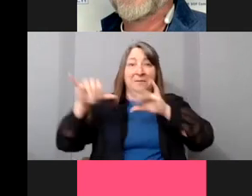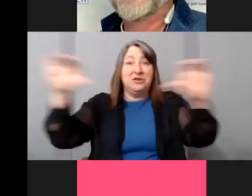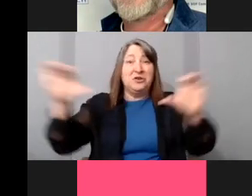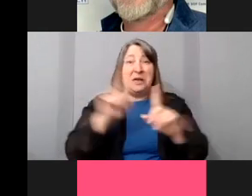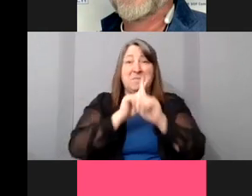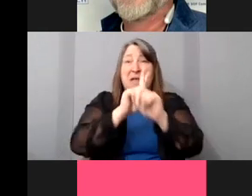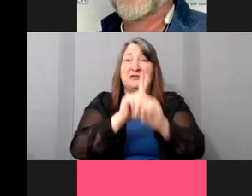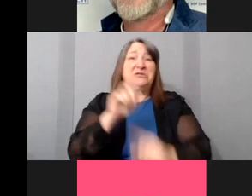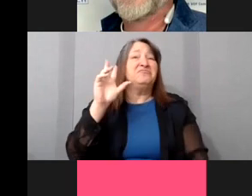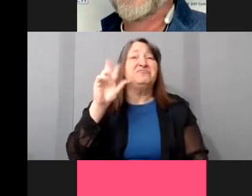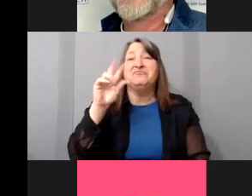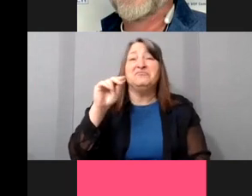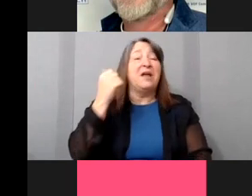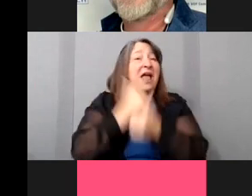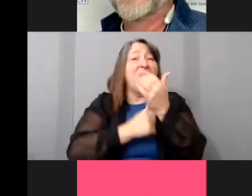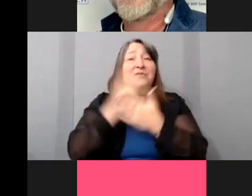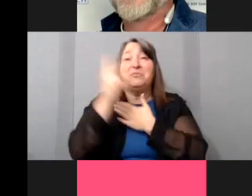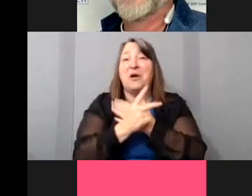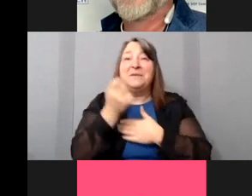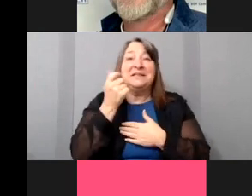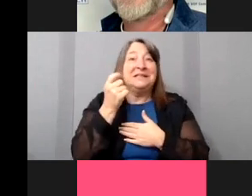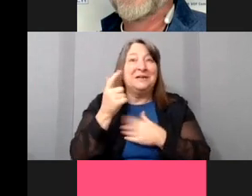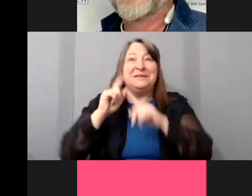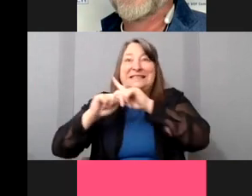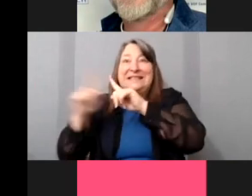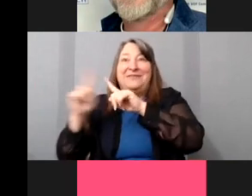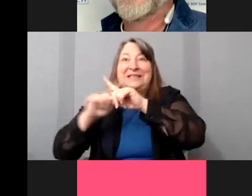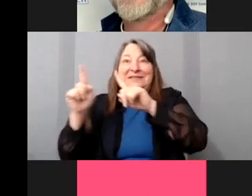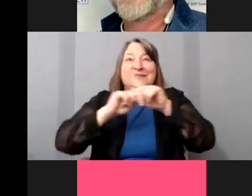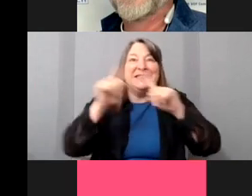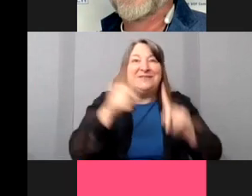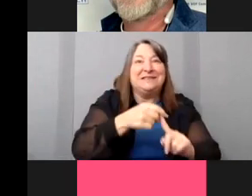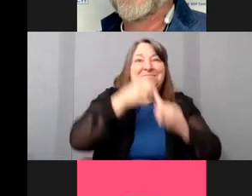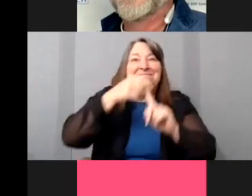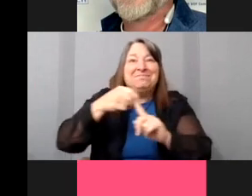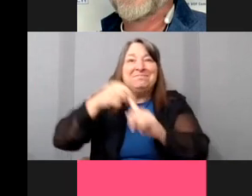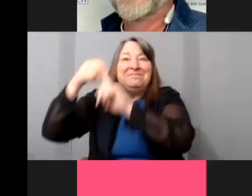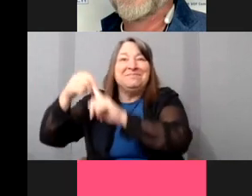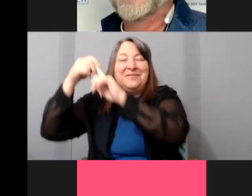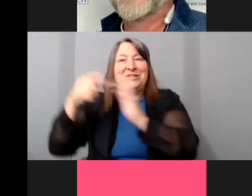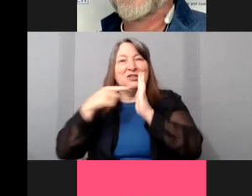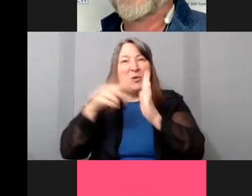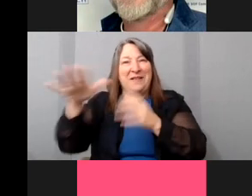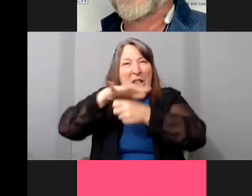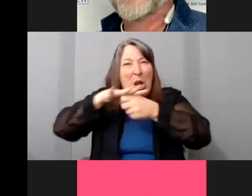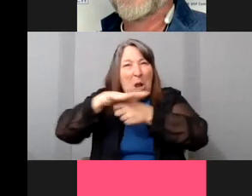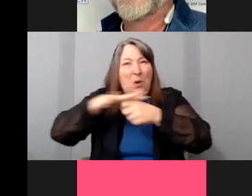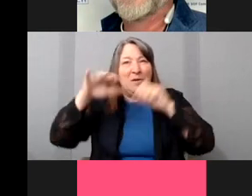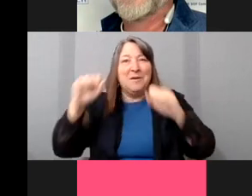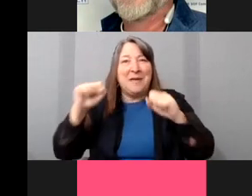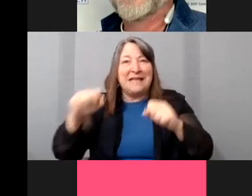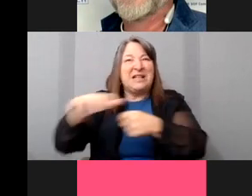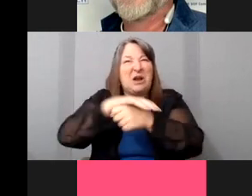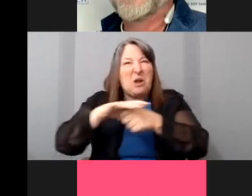every program is a bit of a snowflake in reflecting their local capacity and resources and understanding